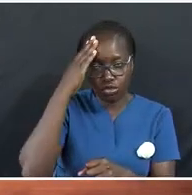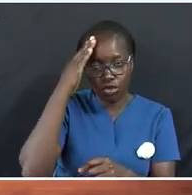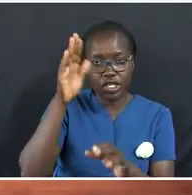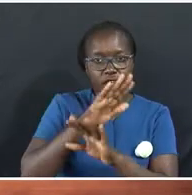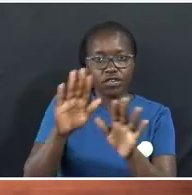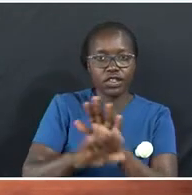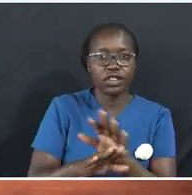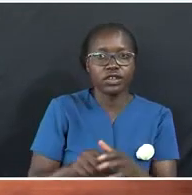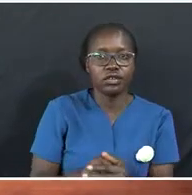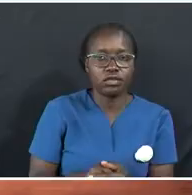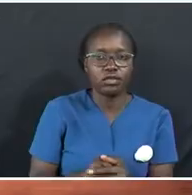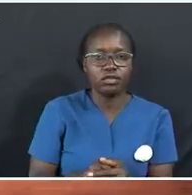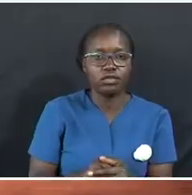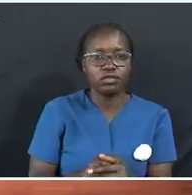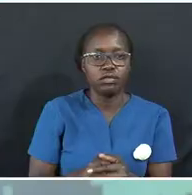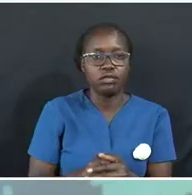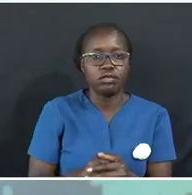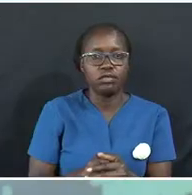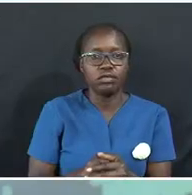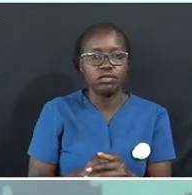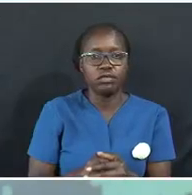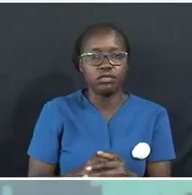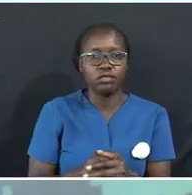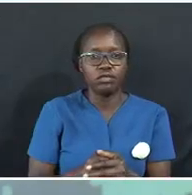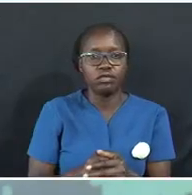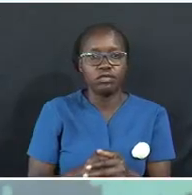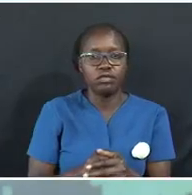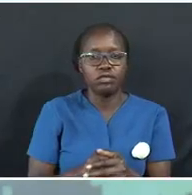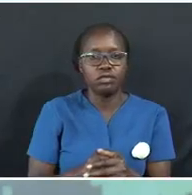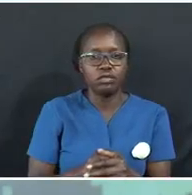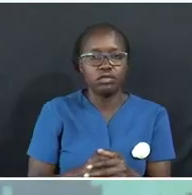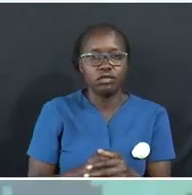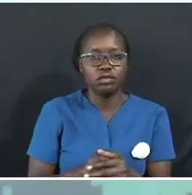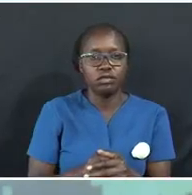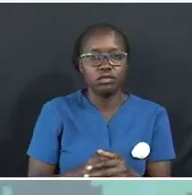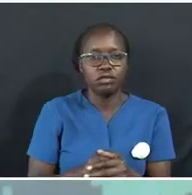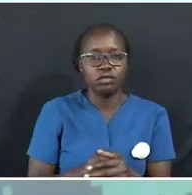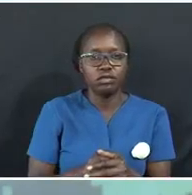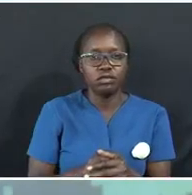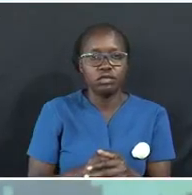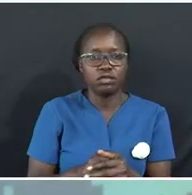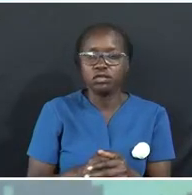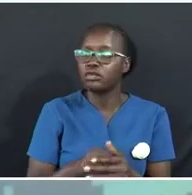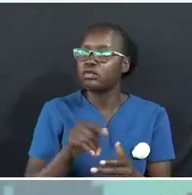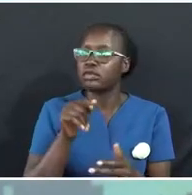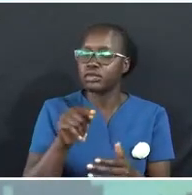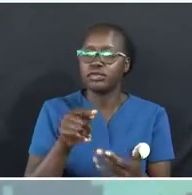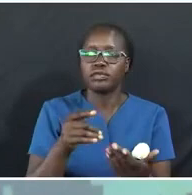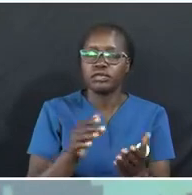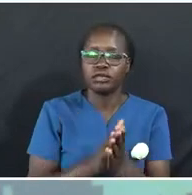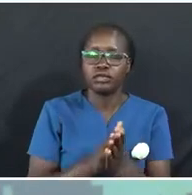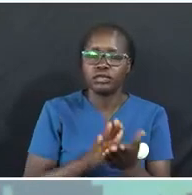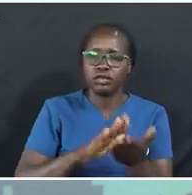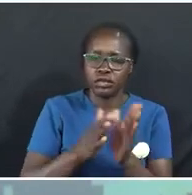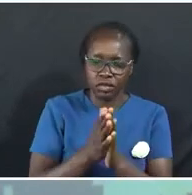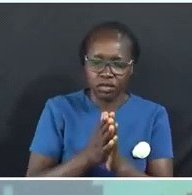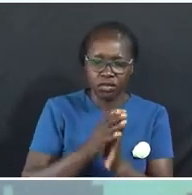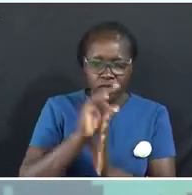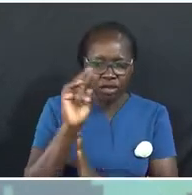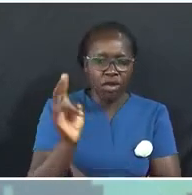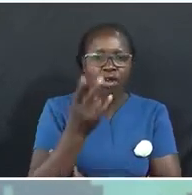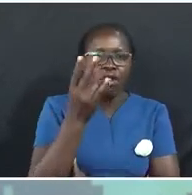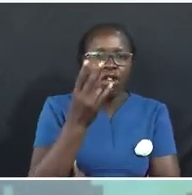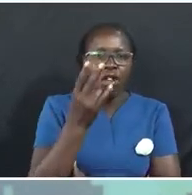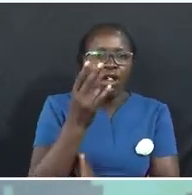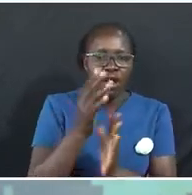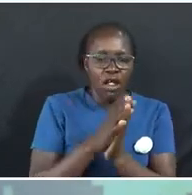I have made known to you. Just consider the number of years you have walked with Jesus. Since you became an Adventist and believer in Jesus Christ,